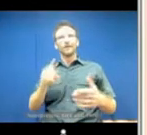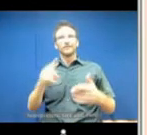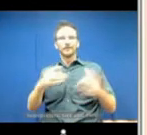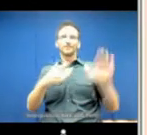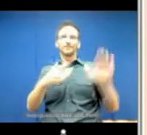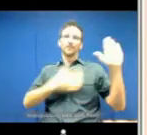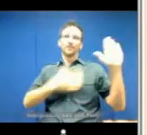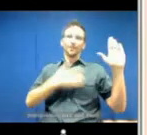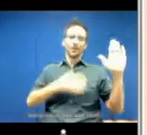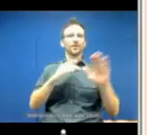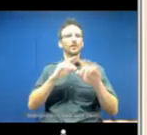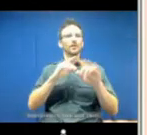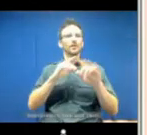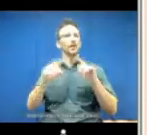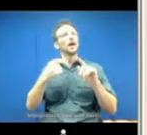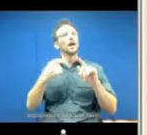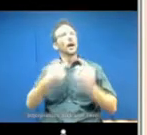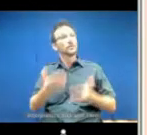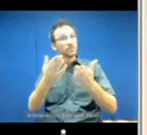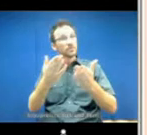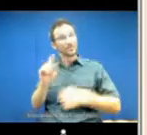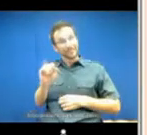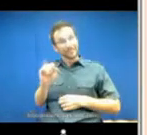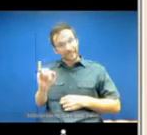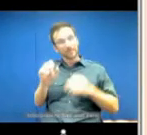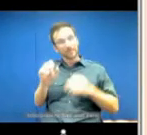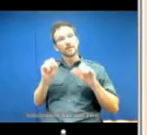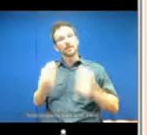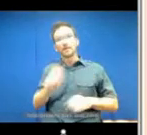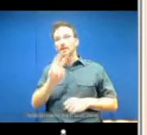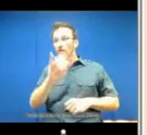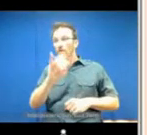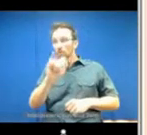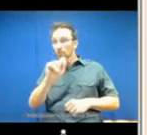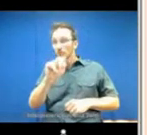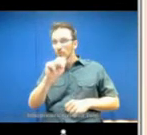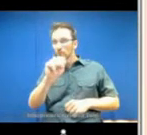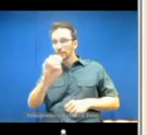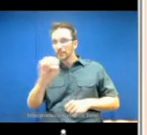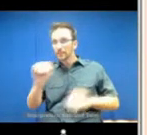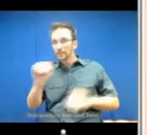take a witness oath to tell the truth as to what you're